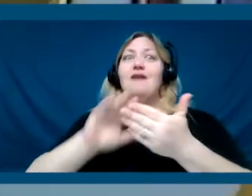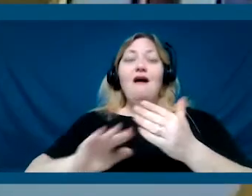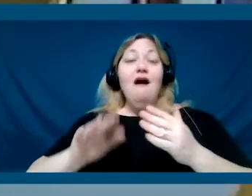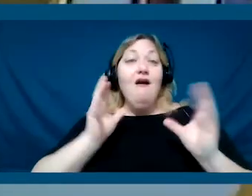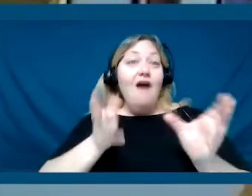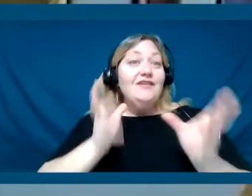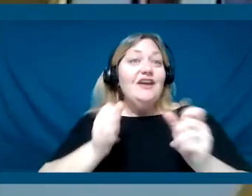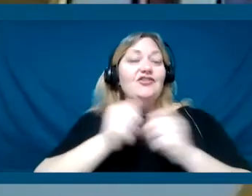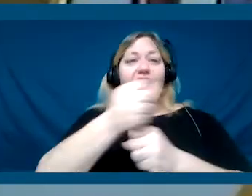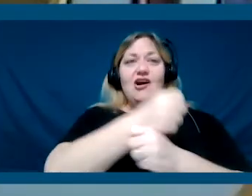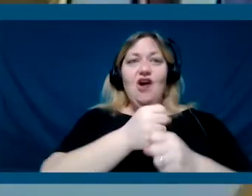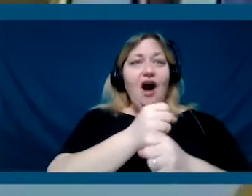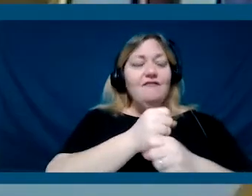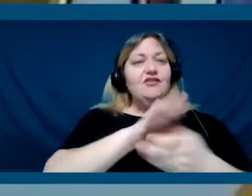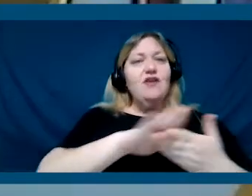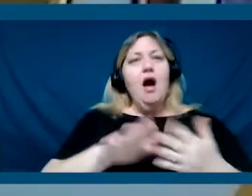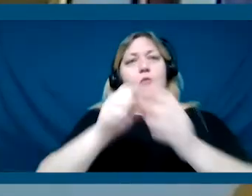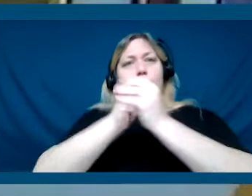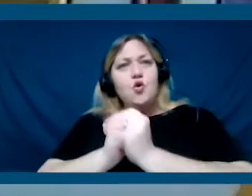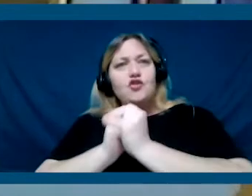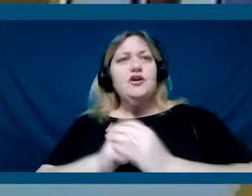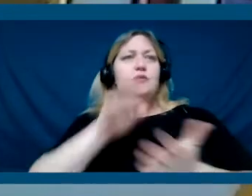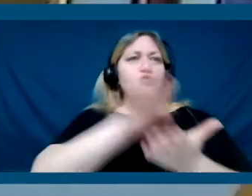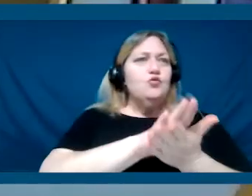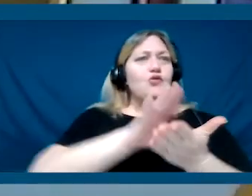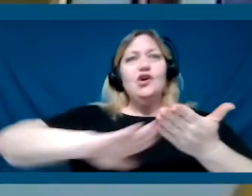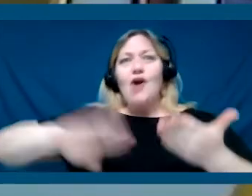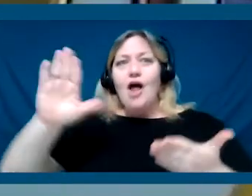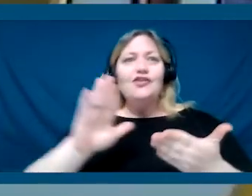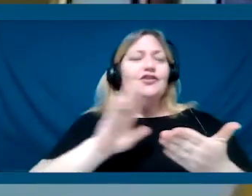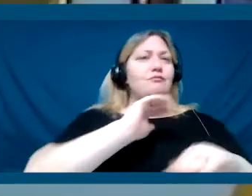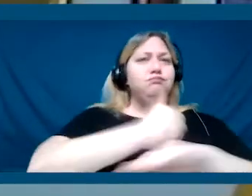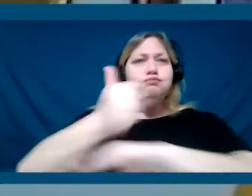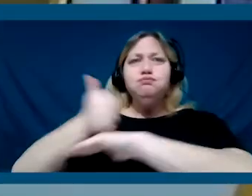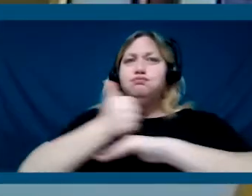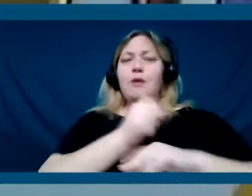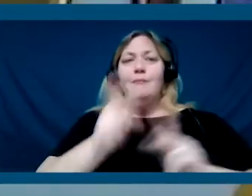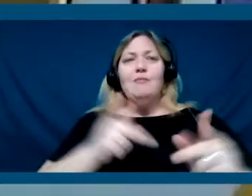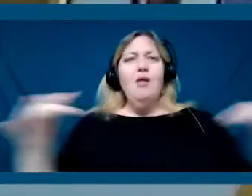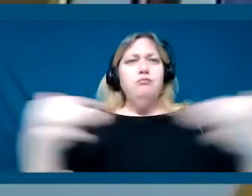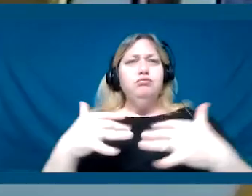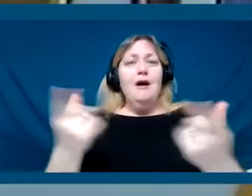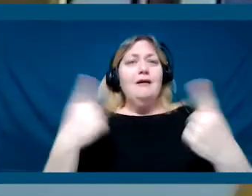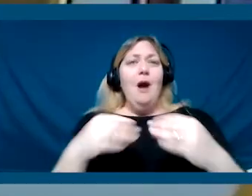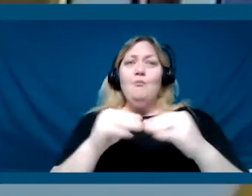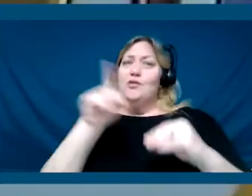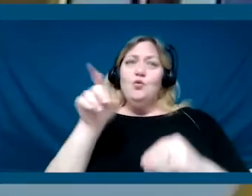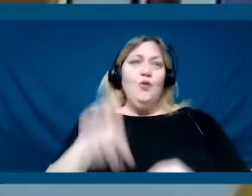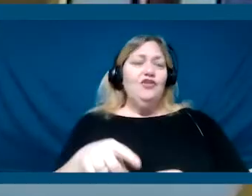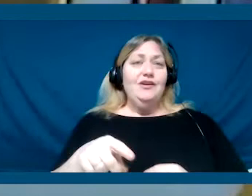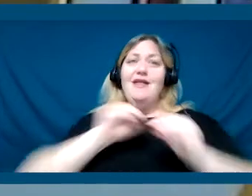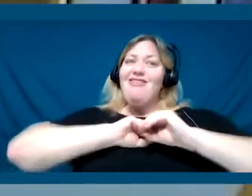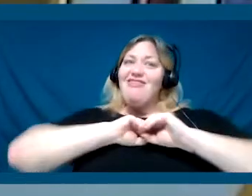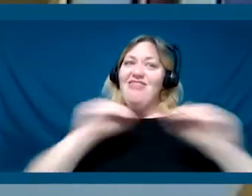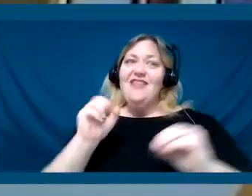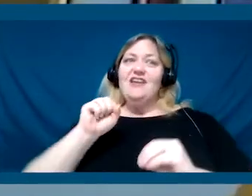held at coffee shops, places of worship, school, colleges, everywhere. People are asked to come with absolutely any question. Nothing is